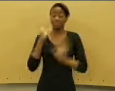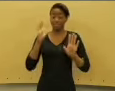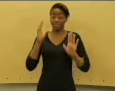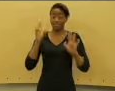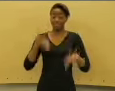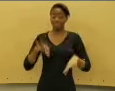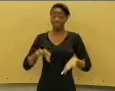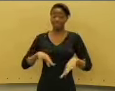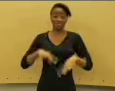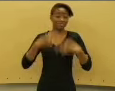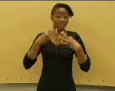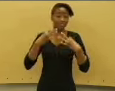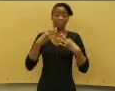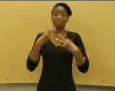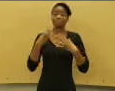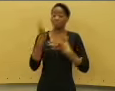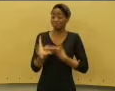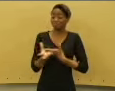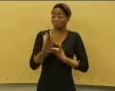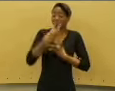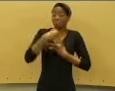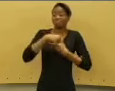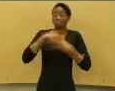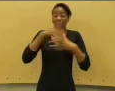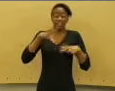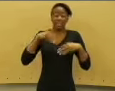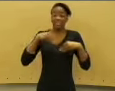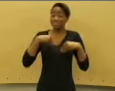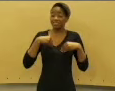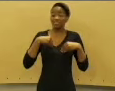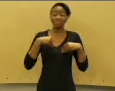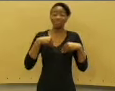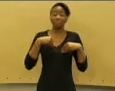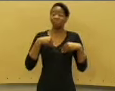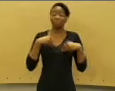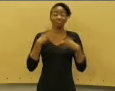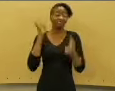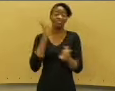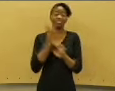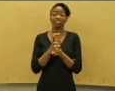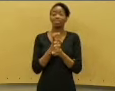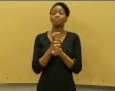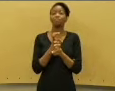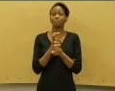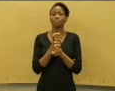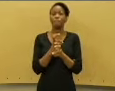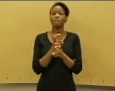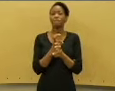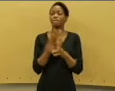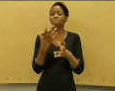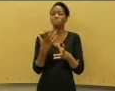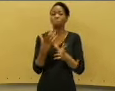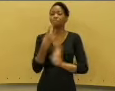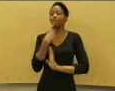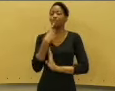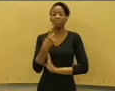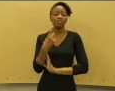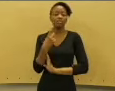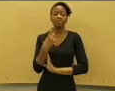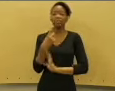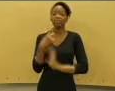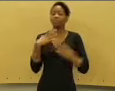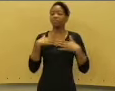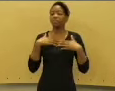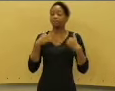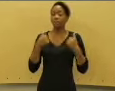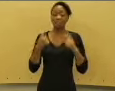in a very inaccessible world, you know. And earlier you were talking about health workers and how people need